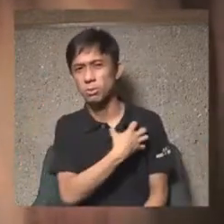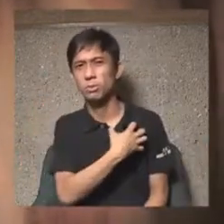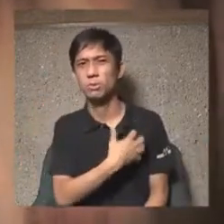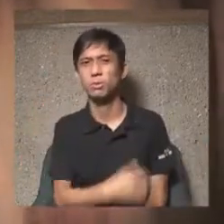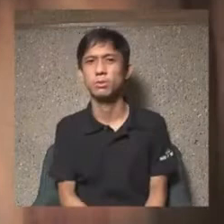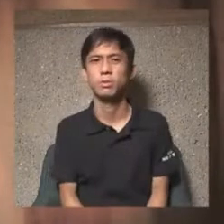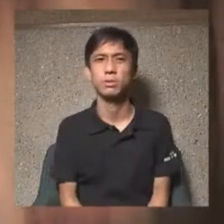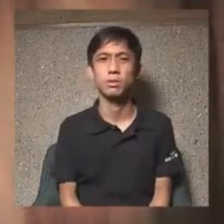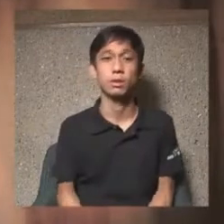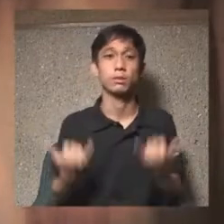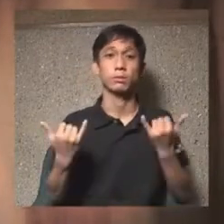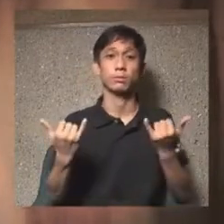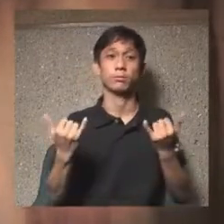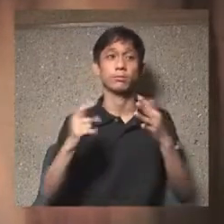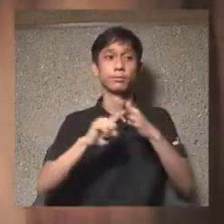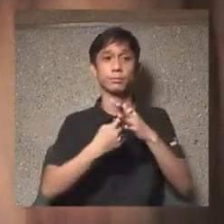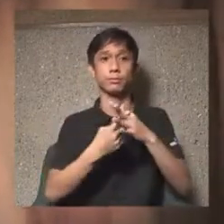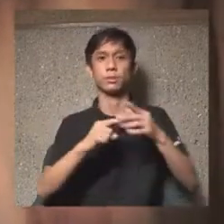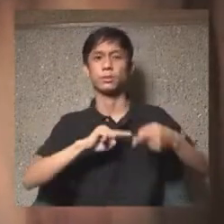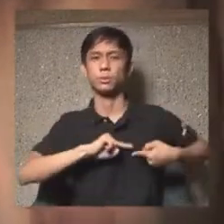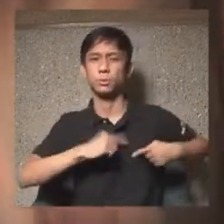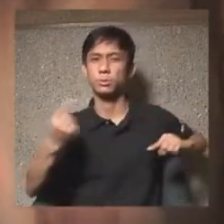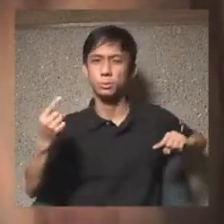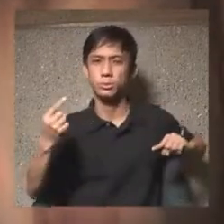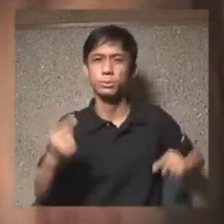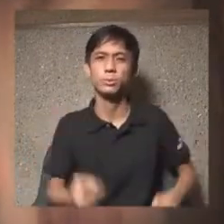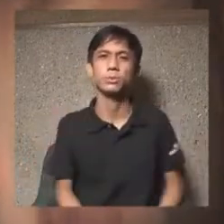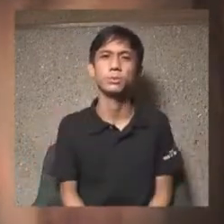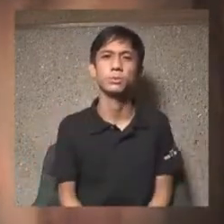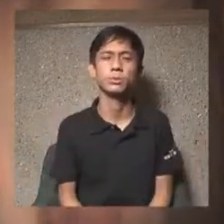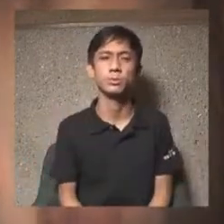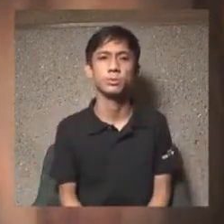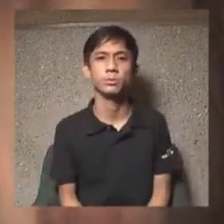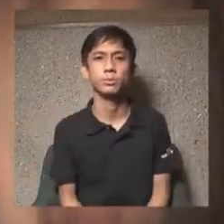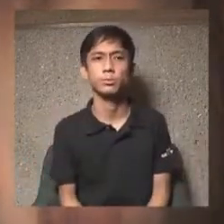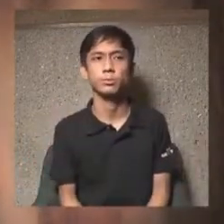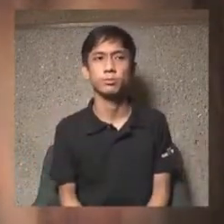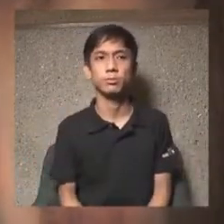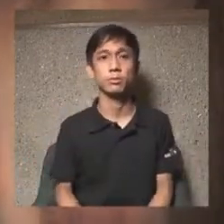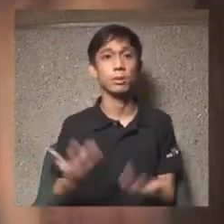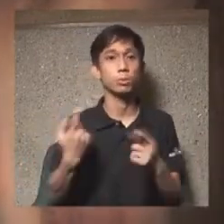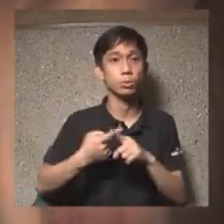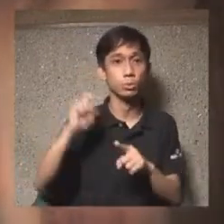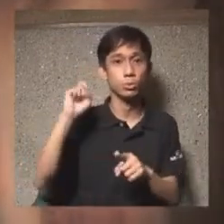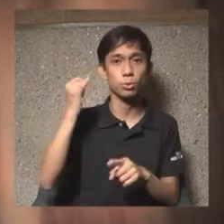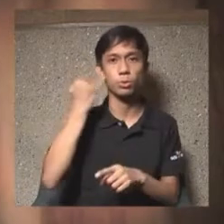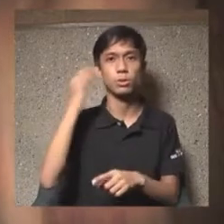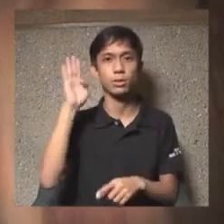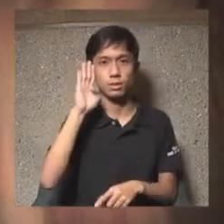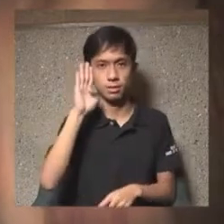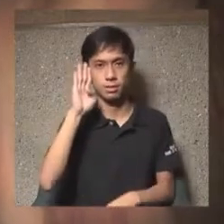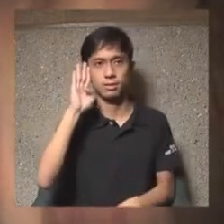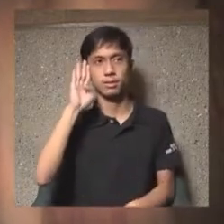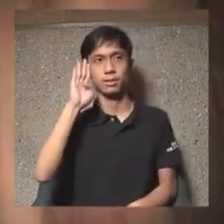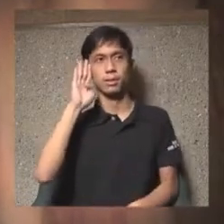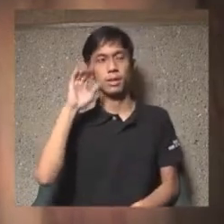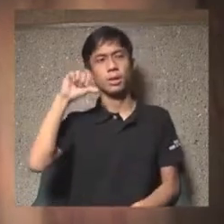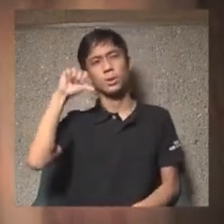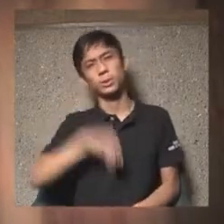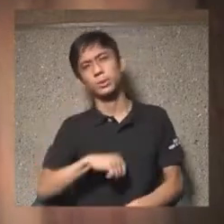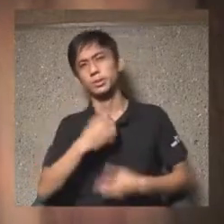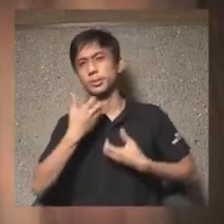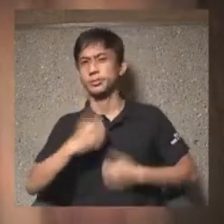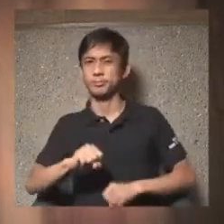where did all this conflict start? Where did this all fighting start? It was from Jacob's failure to trust God.